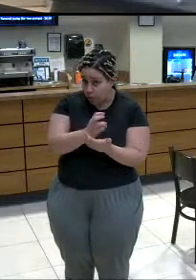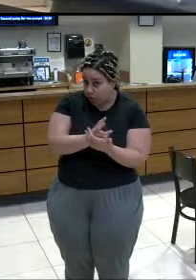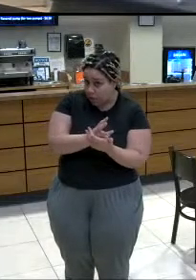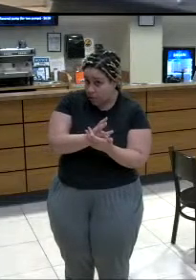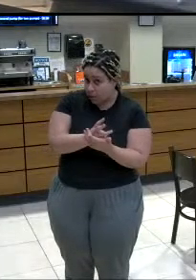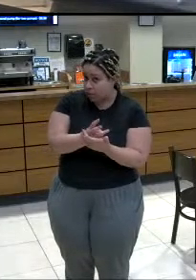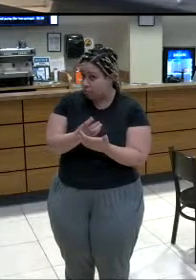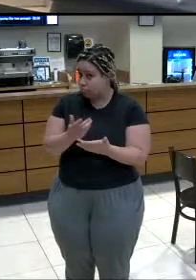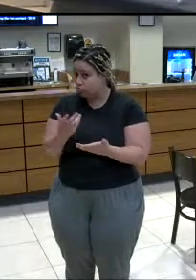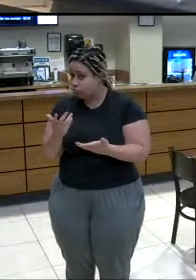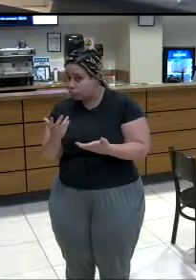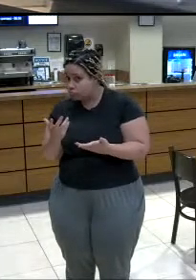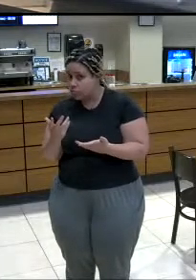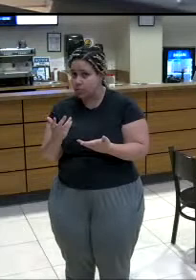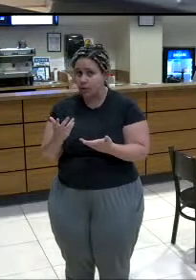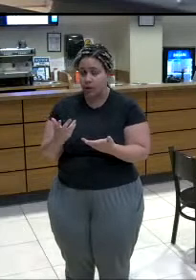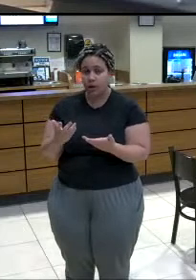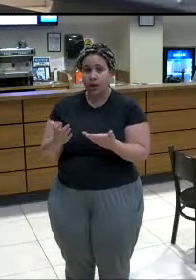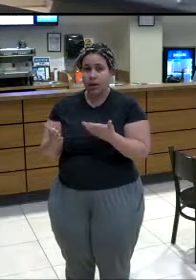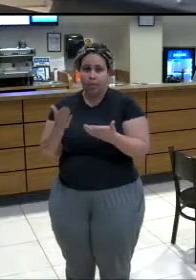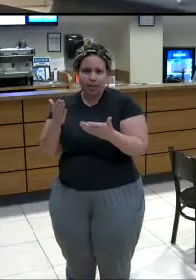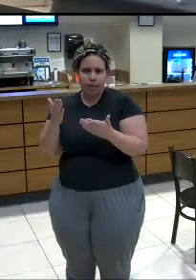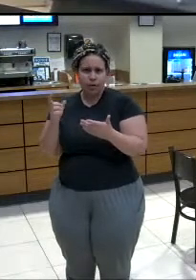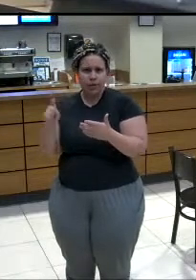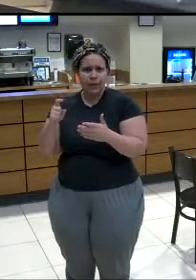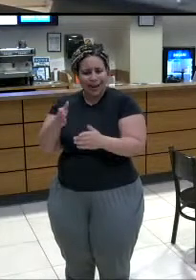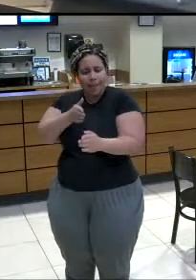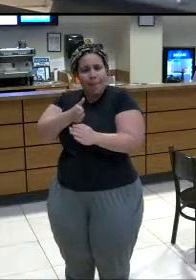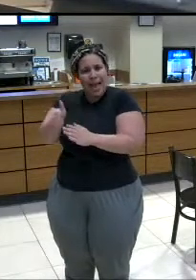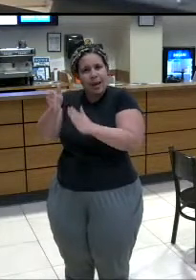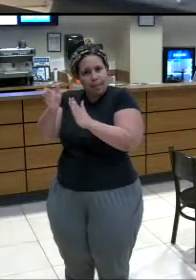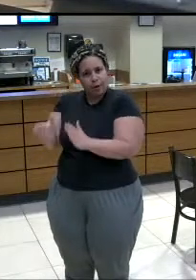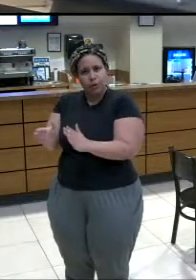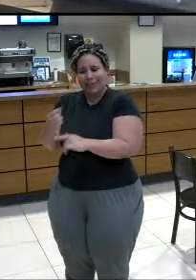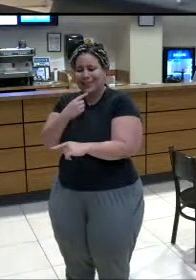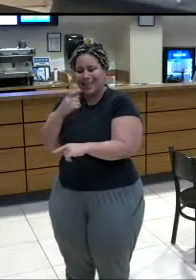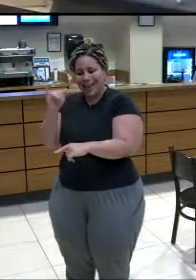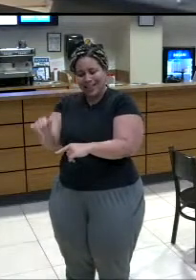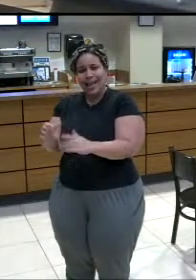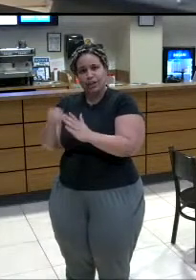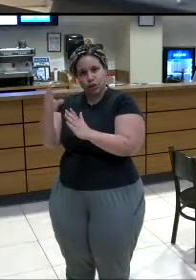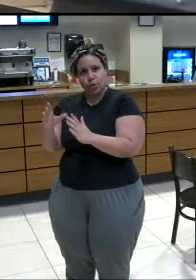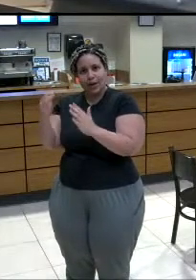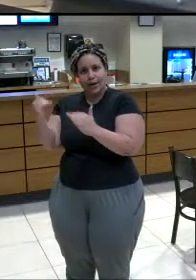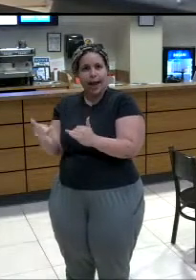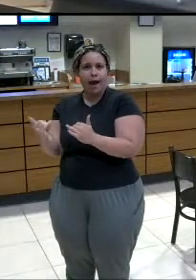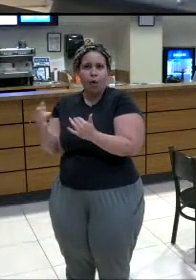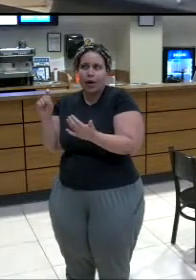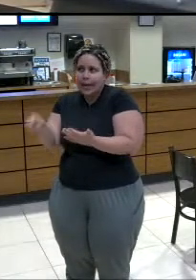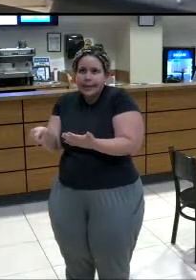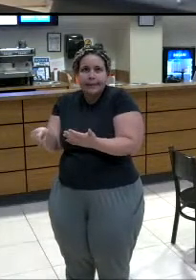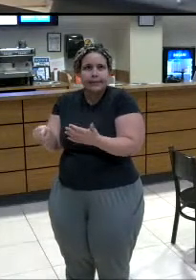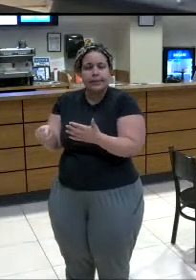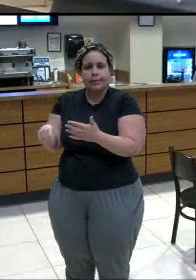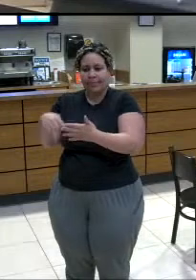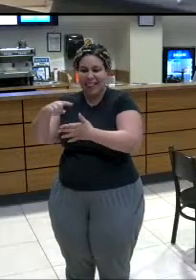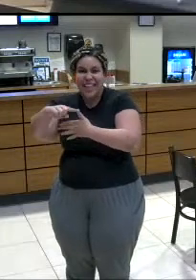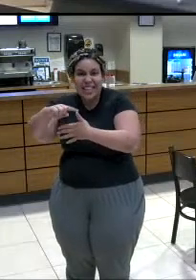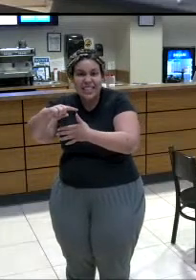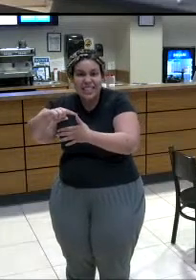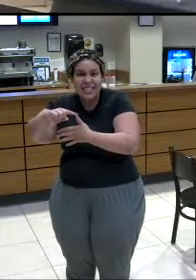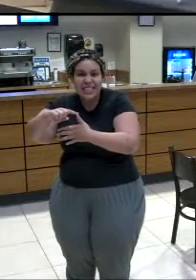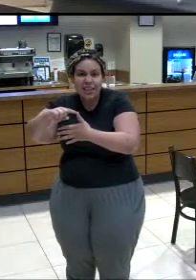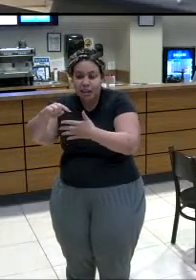there has to be a sort of a point person, right? To say like, this student now needs this. We need to